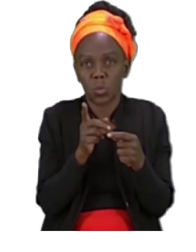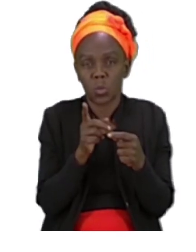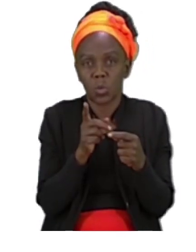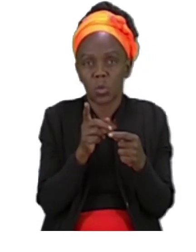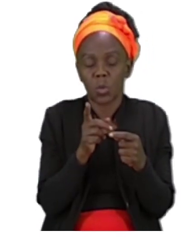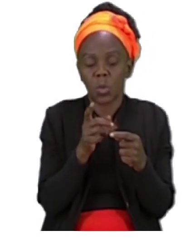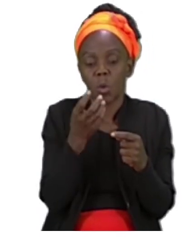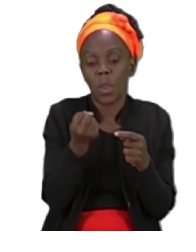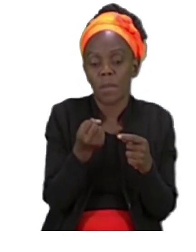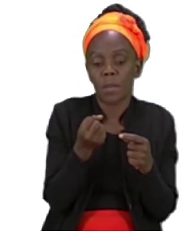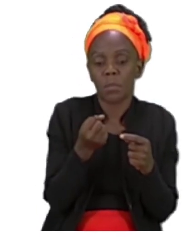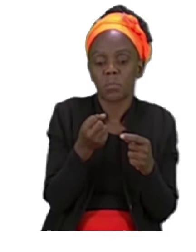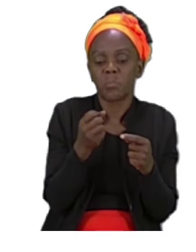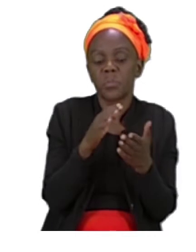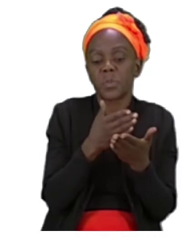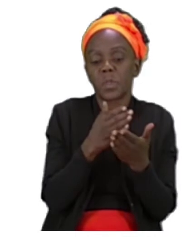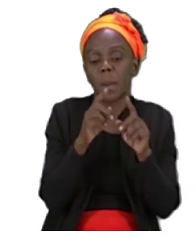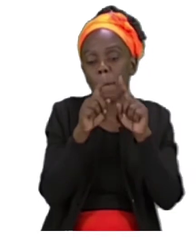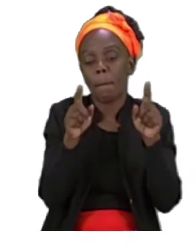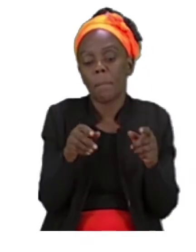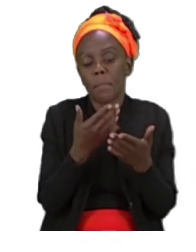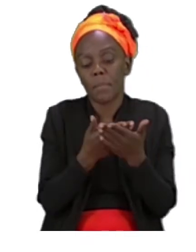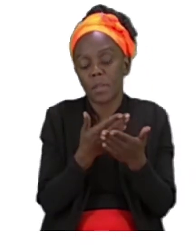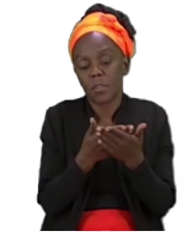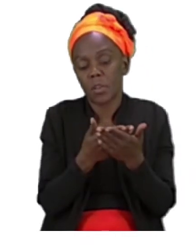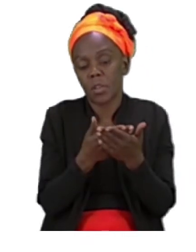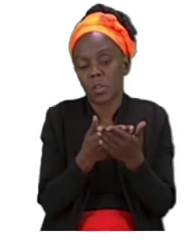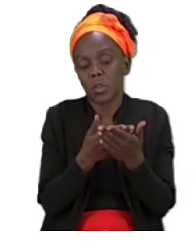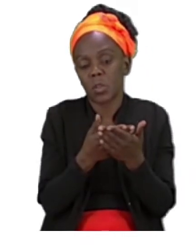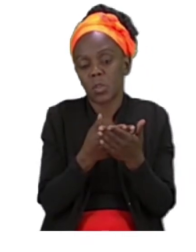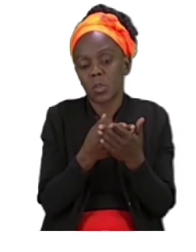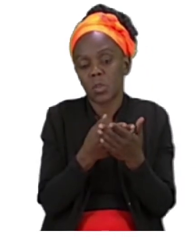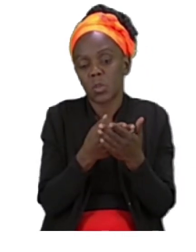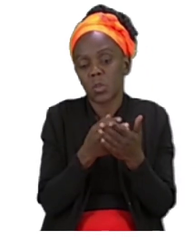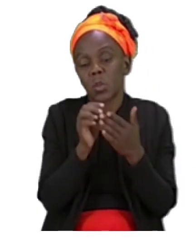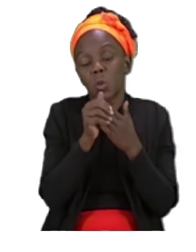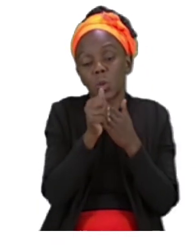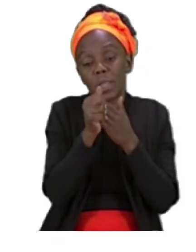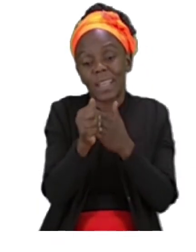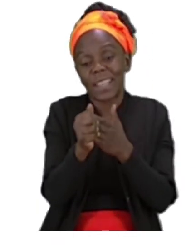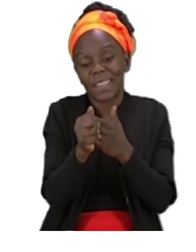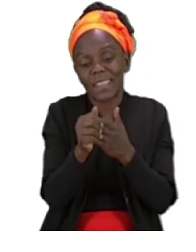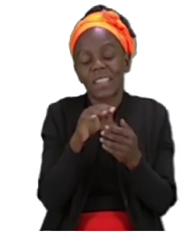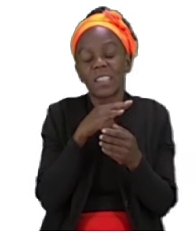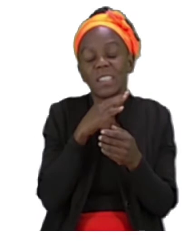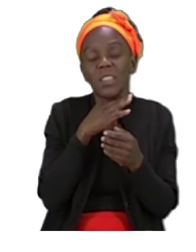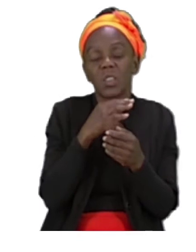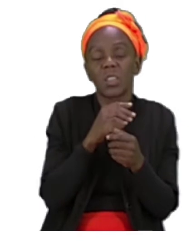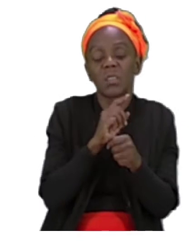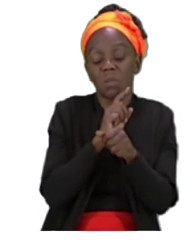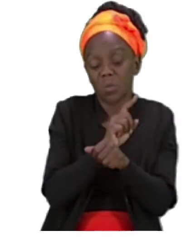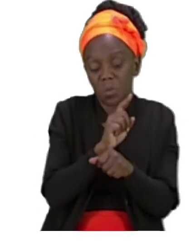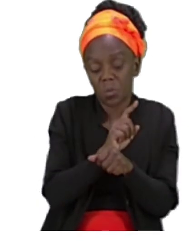our story. So we are going to start with our friend's name. So instead